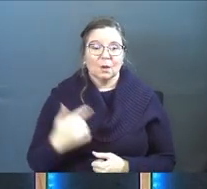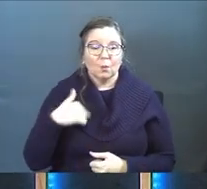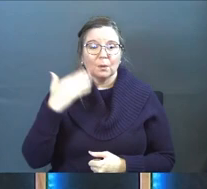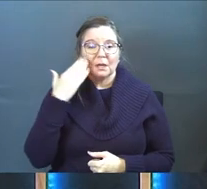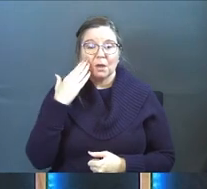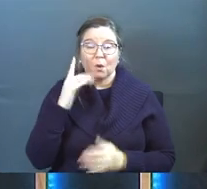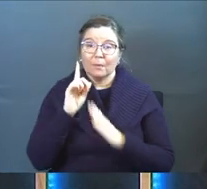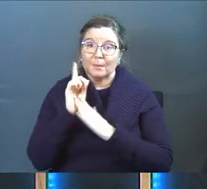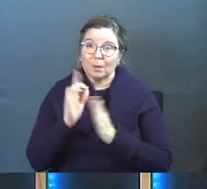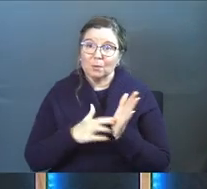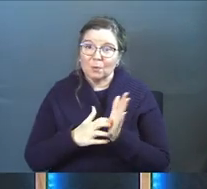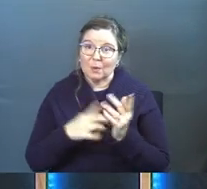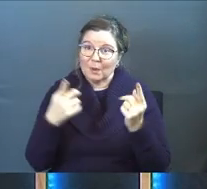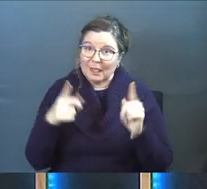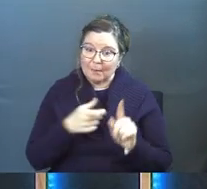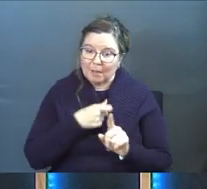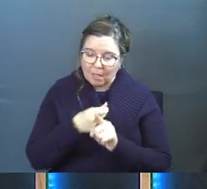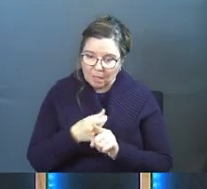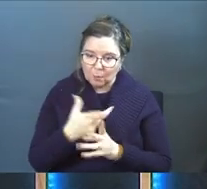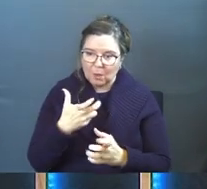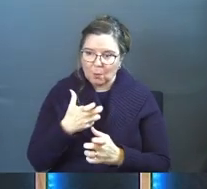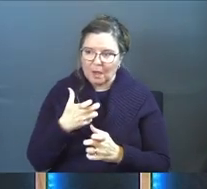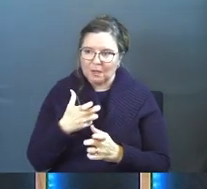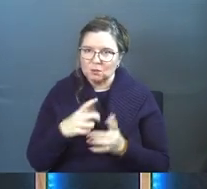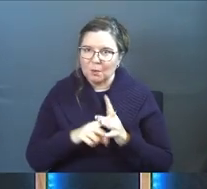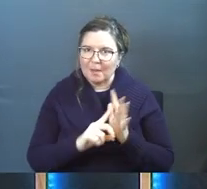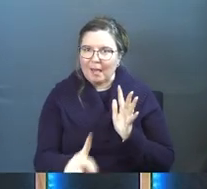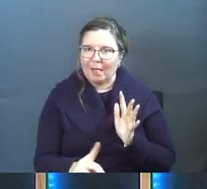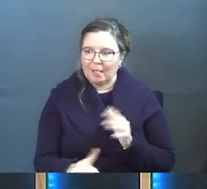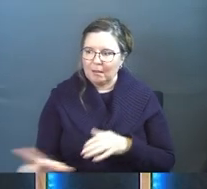We know that moments of weakness will happen and we will want to bail.